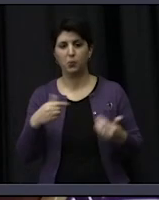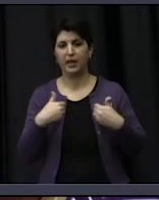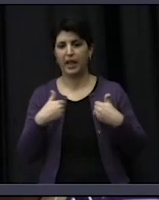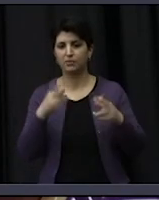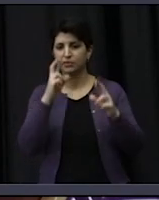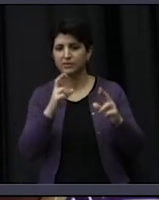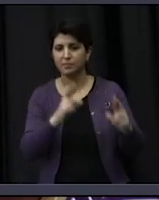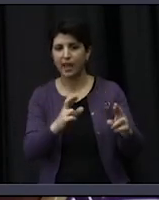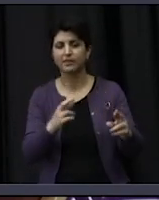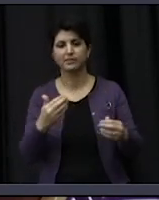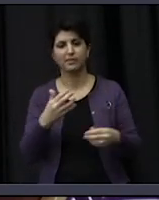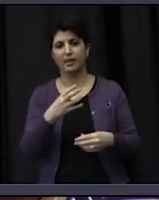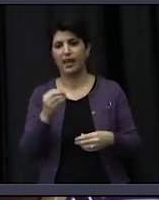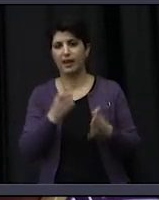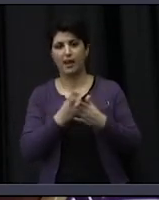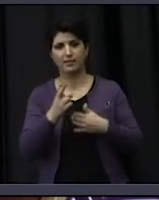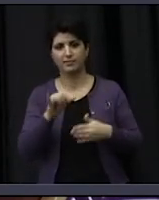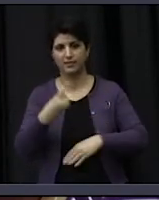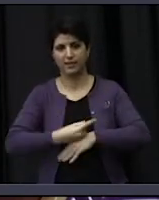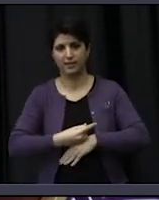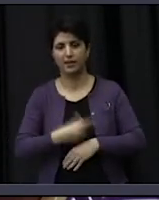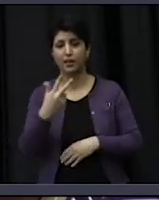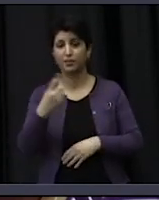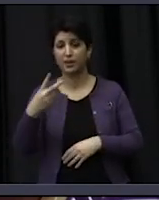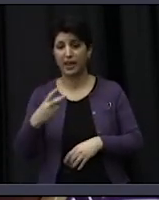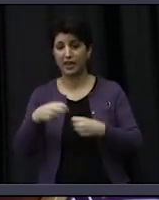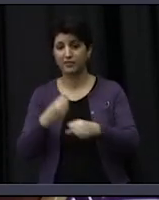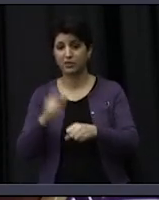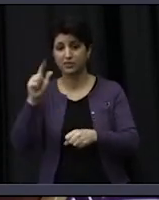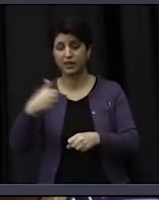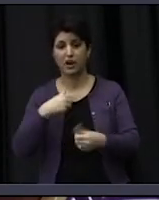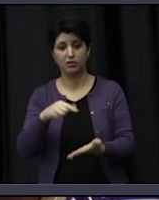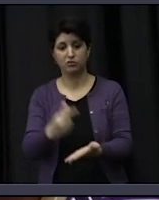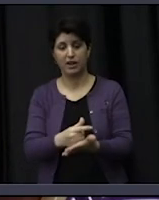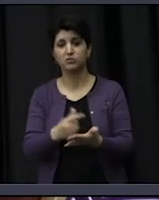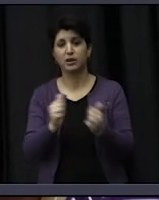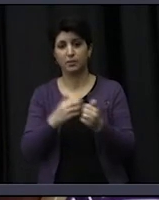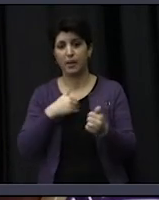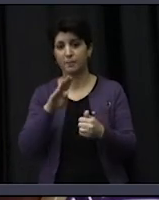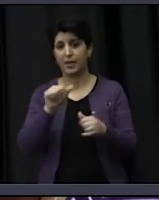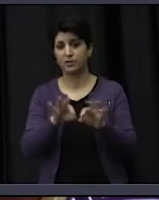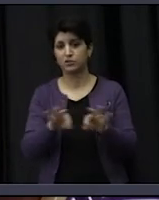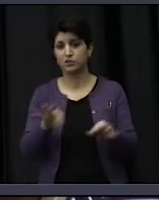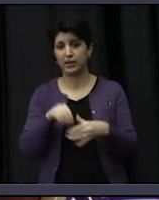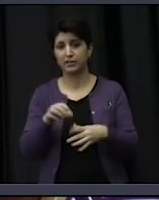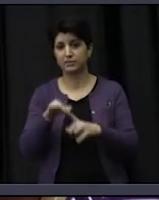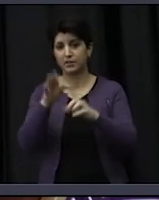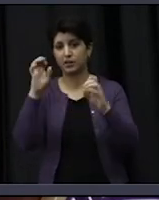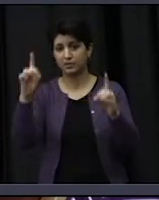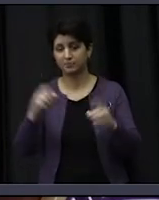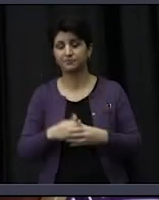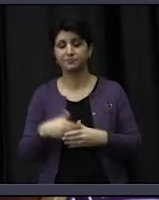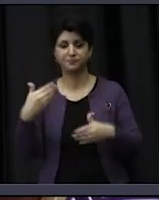day. 3.5 years later, I graduated with my bachelor's degree in special education. And fast forward to